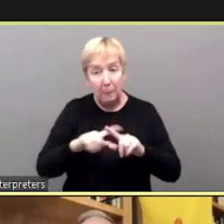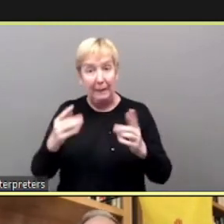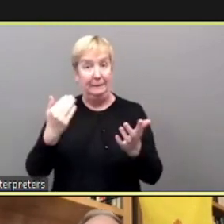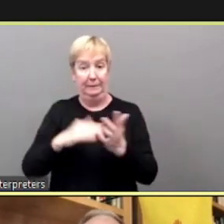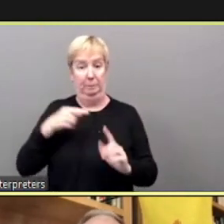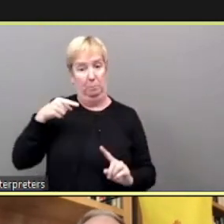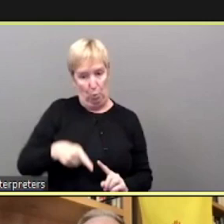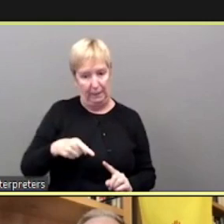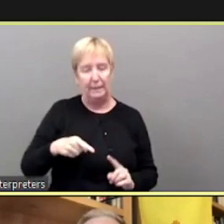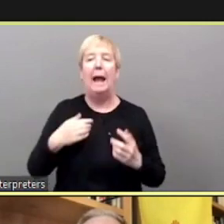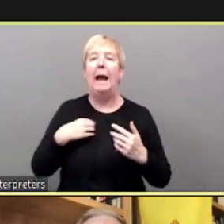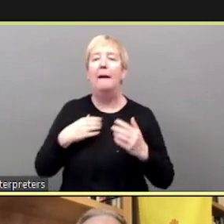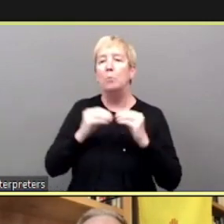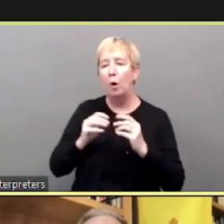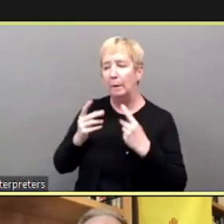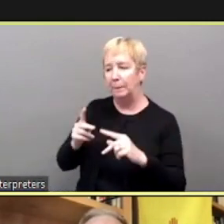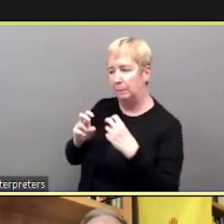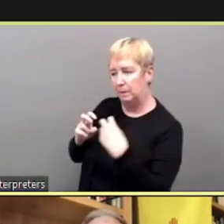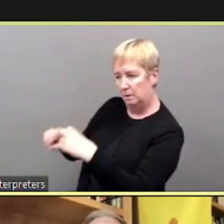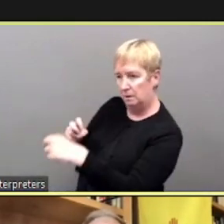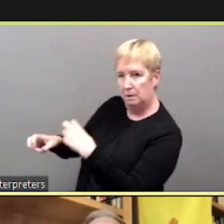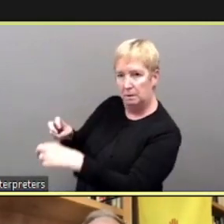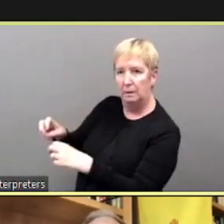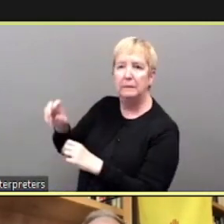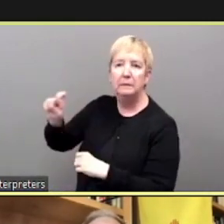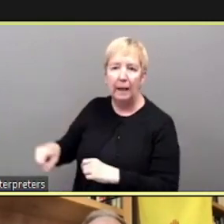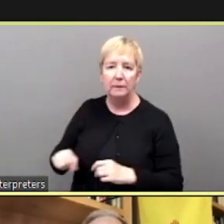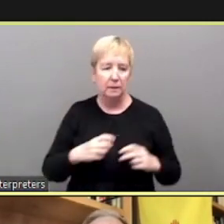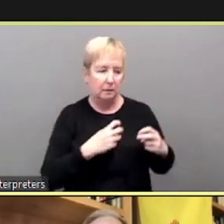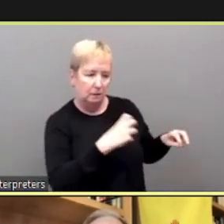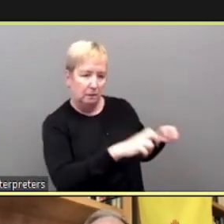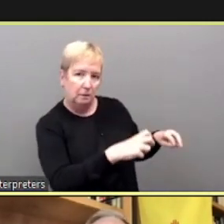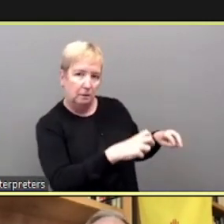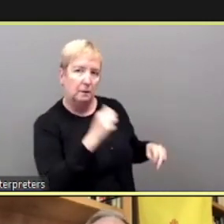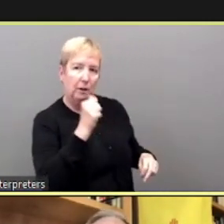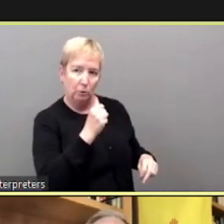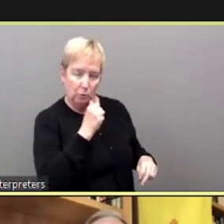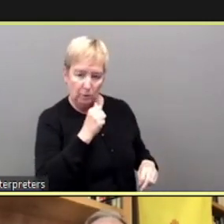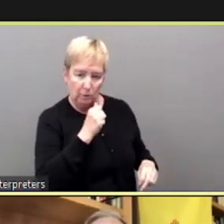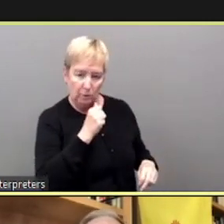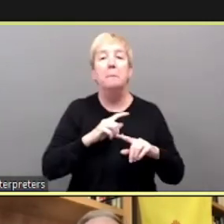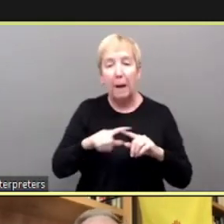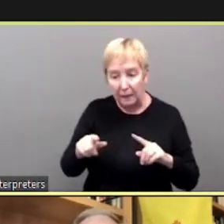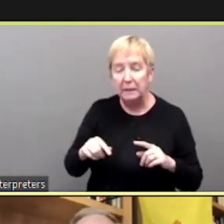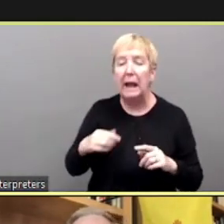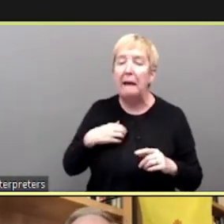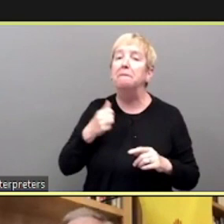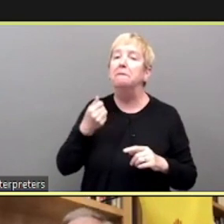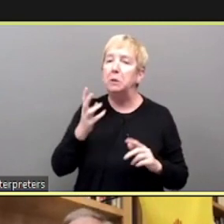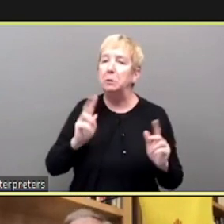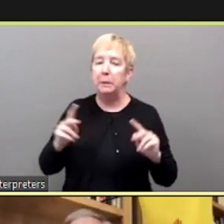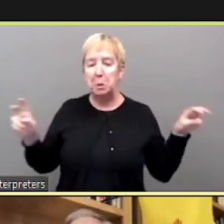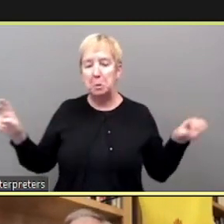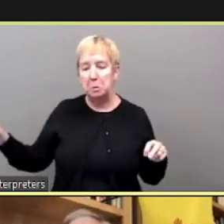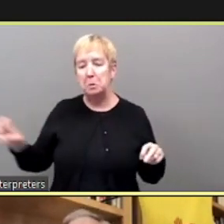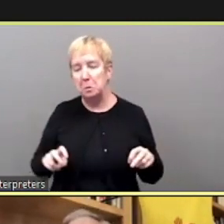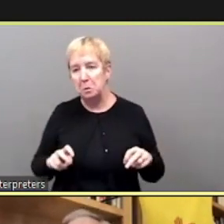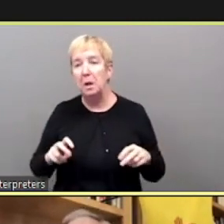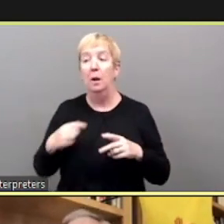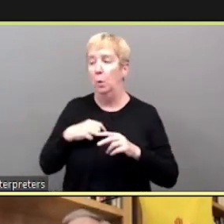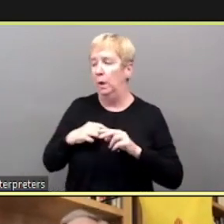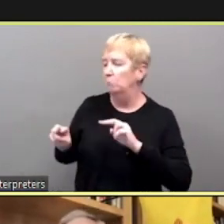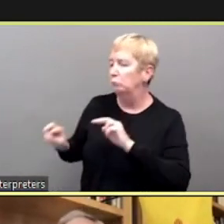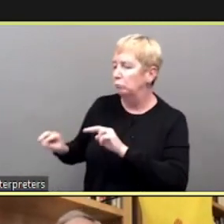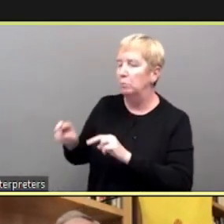a lot more people going out than coming in. But at the same time, Texas beds, which we monitor pretty much 3 times a week and look at